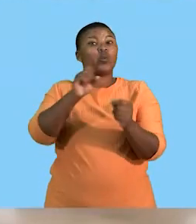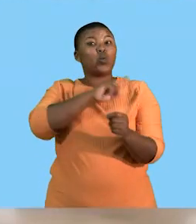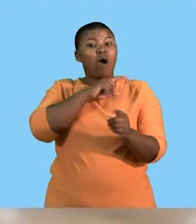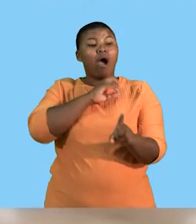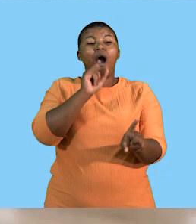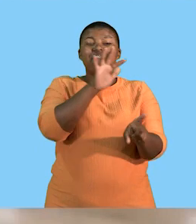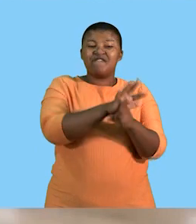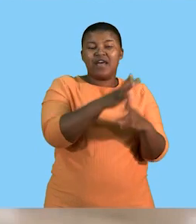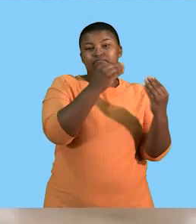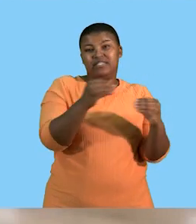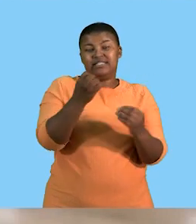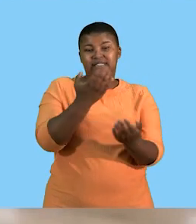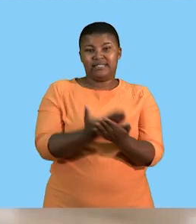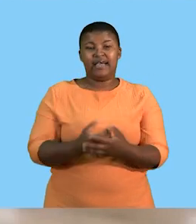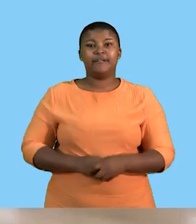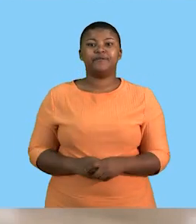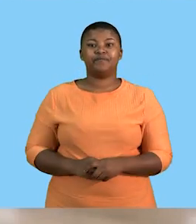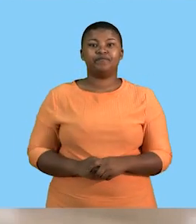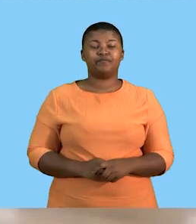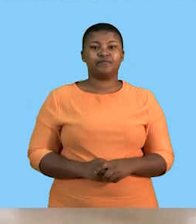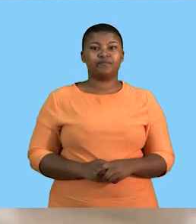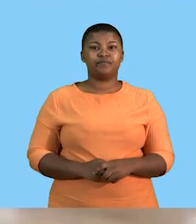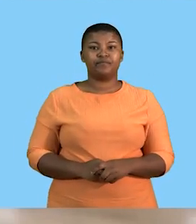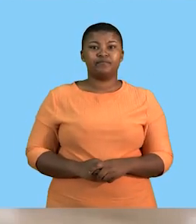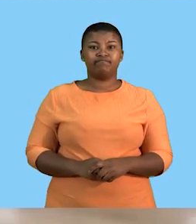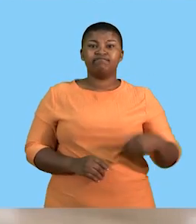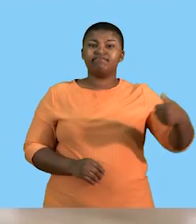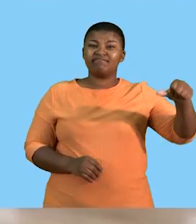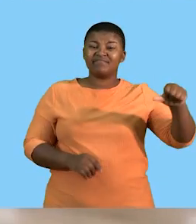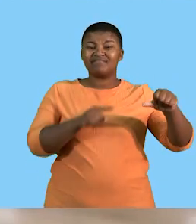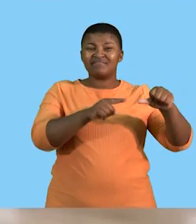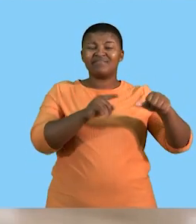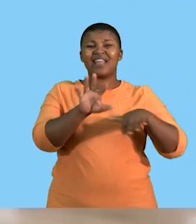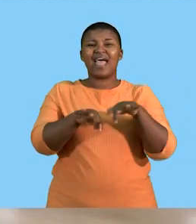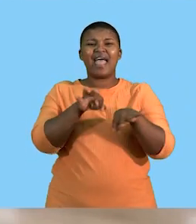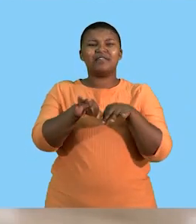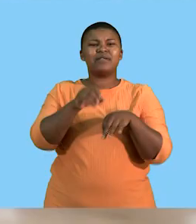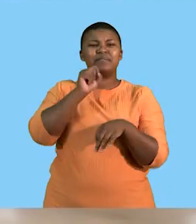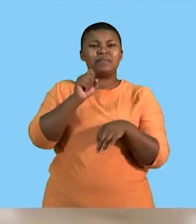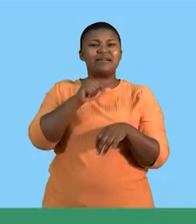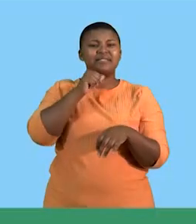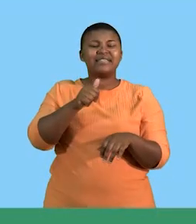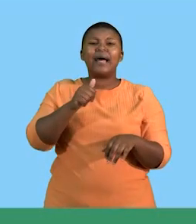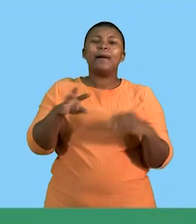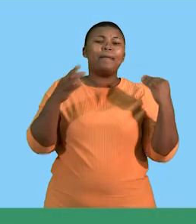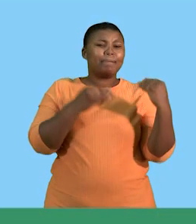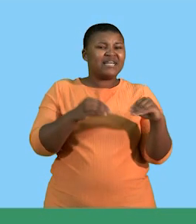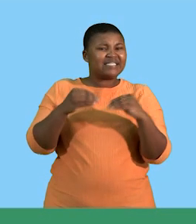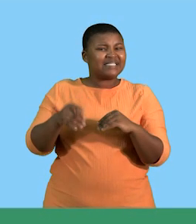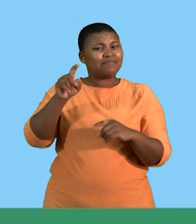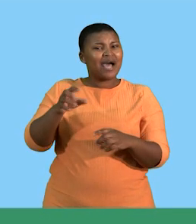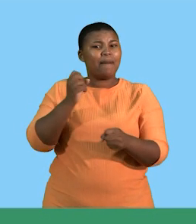business. So the following bullet will explain this, that the business, our business, must always be able